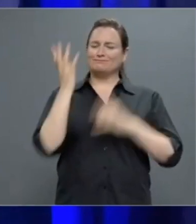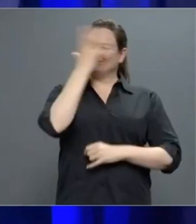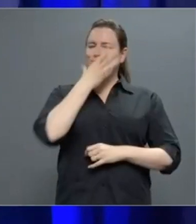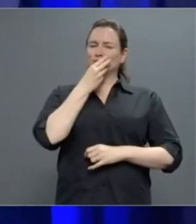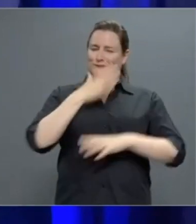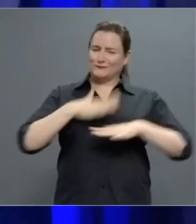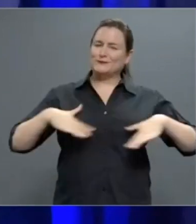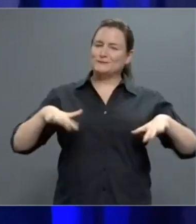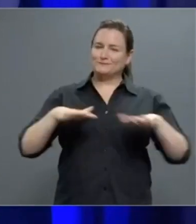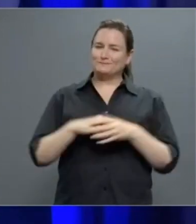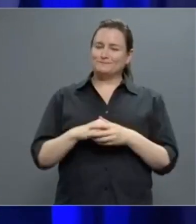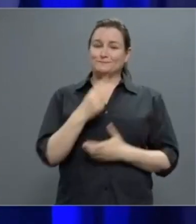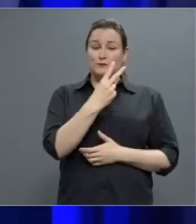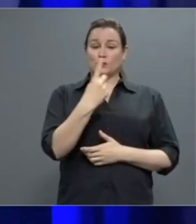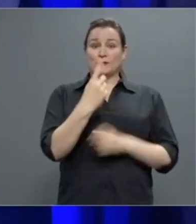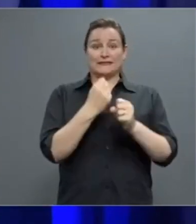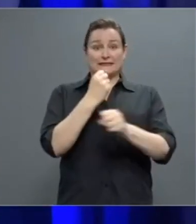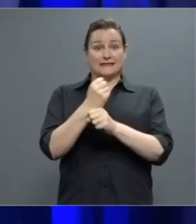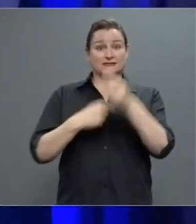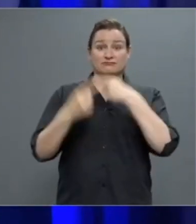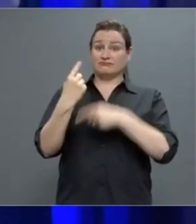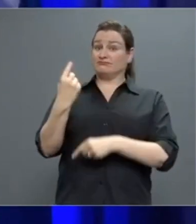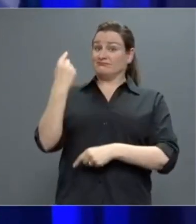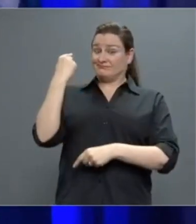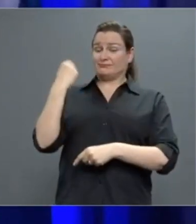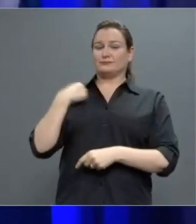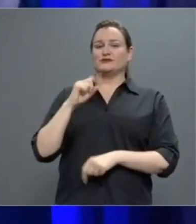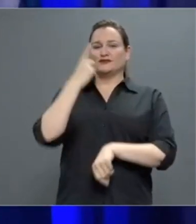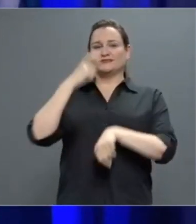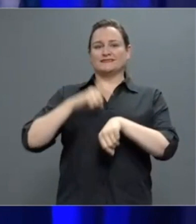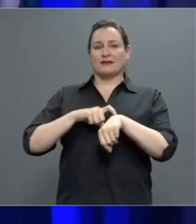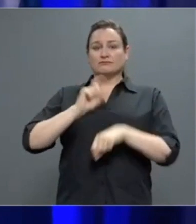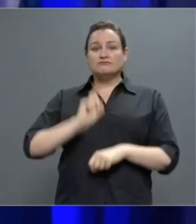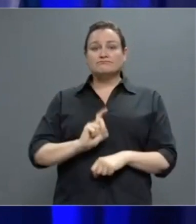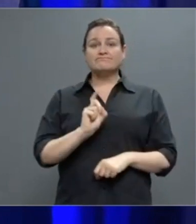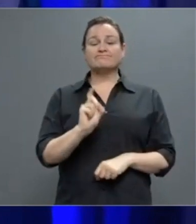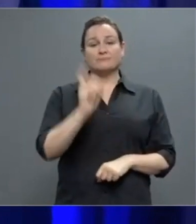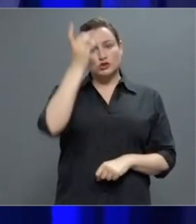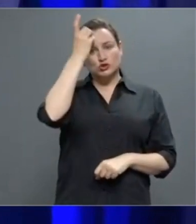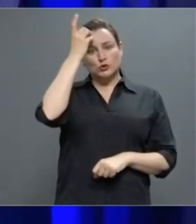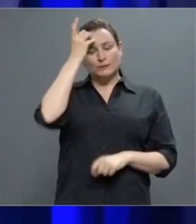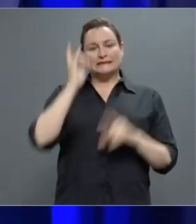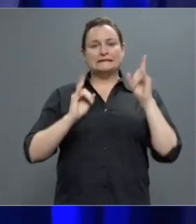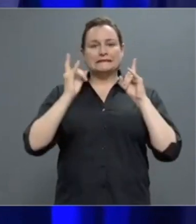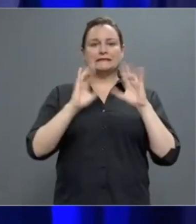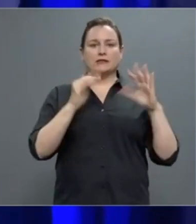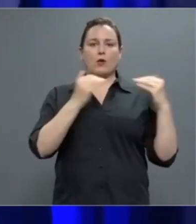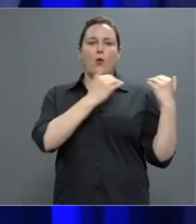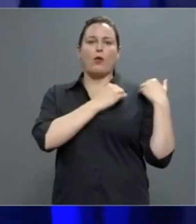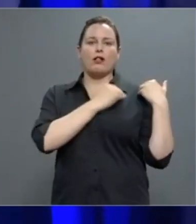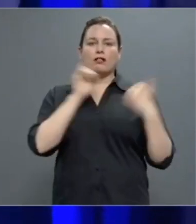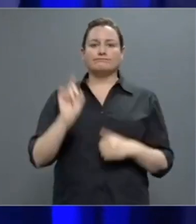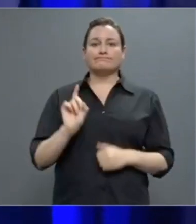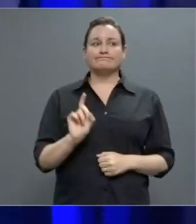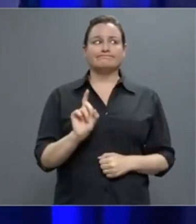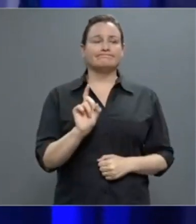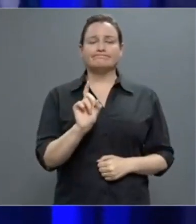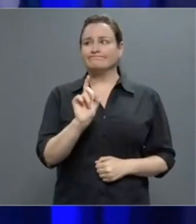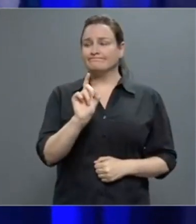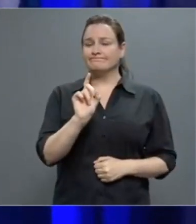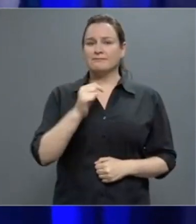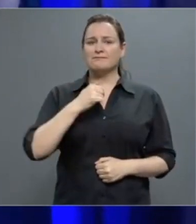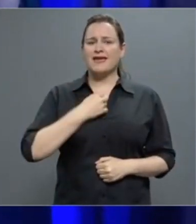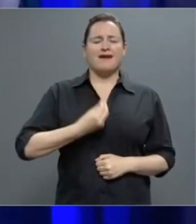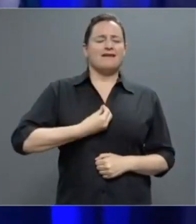21 years ago, I made my way up the steps of the Durban City Hall for the very first time as one of the city's